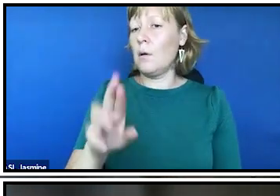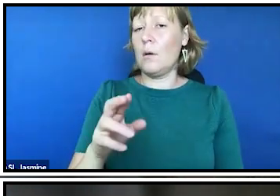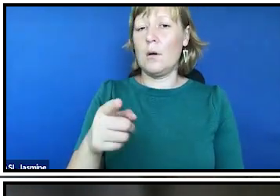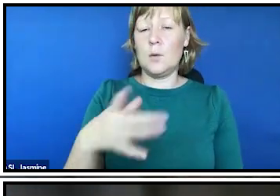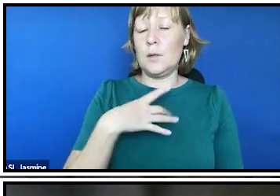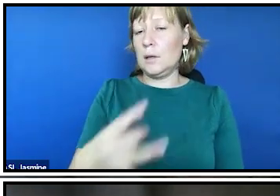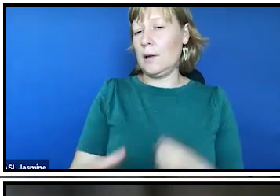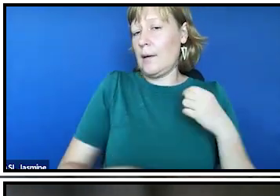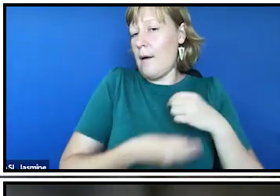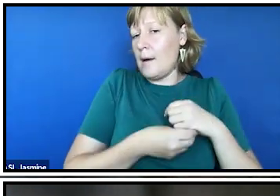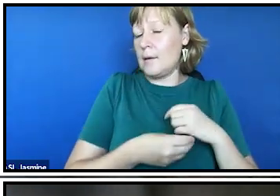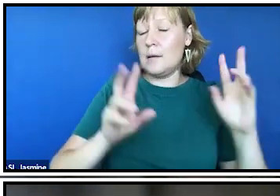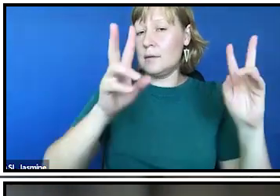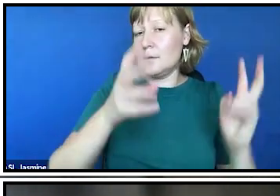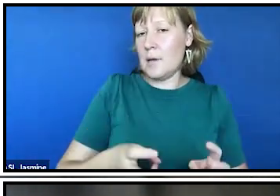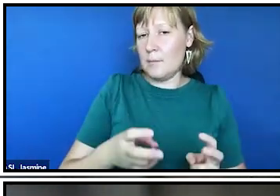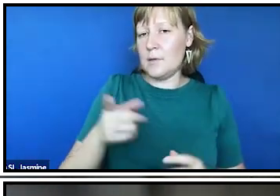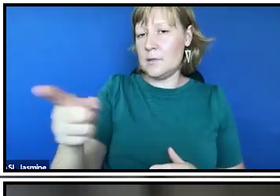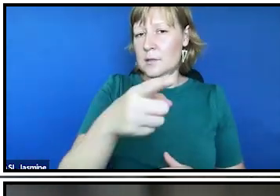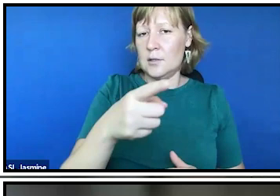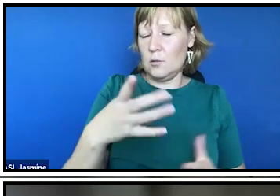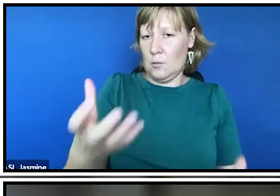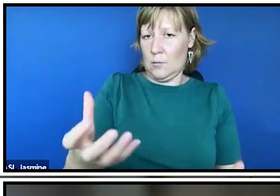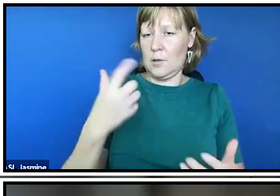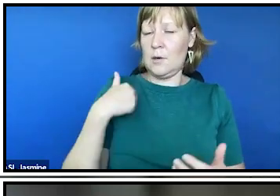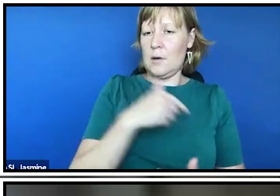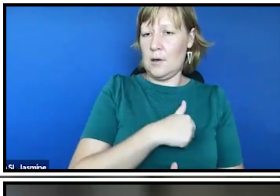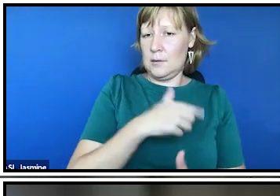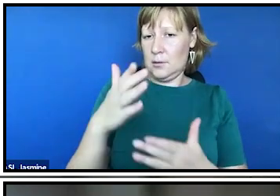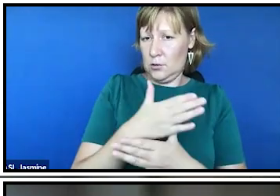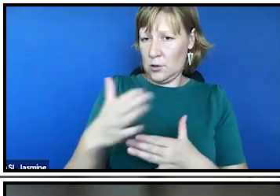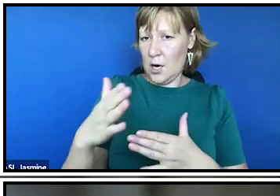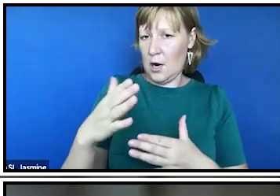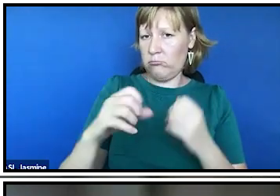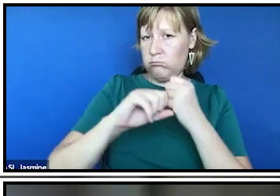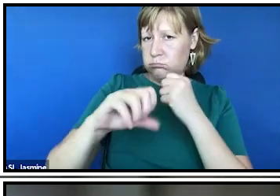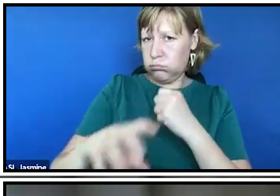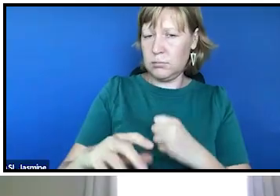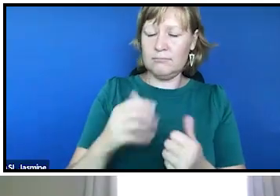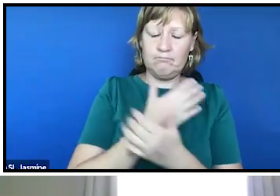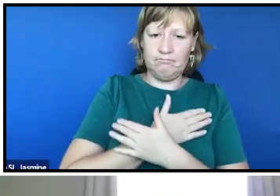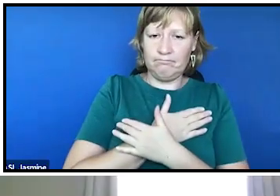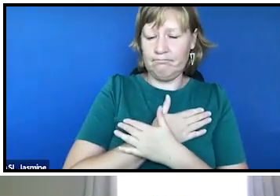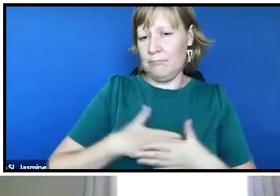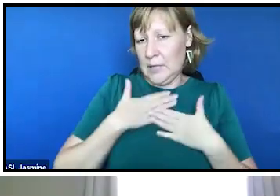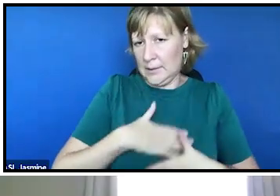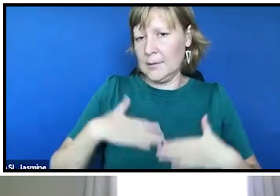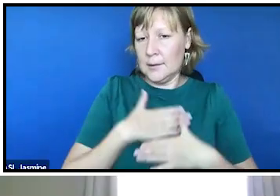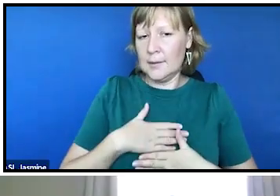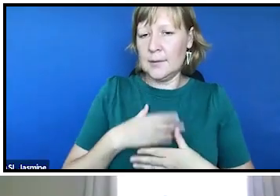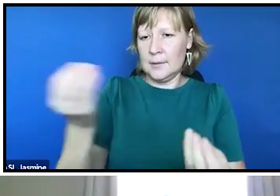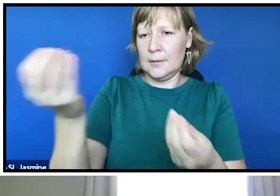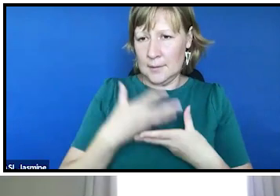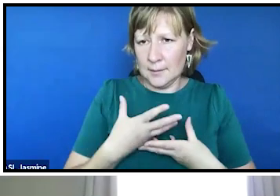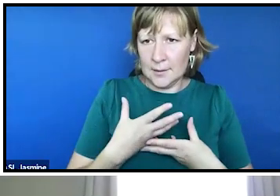the kind of topics you'd like us to cover, kind of information you want us to share, we would love to know that. And